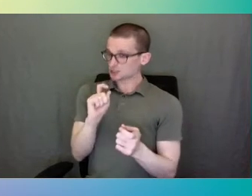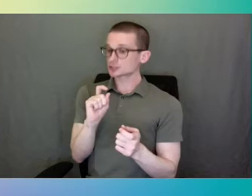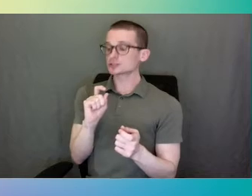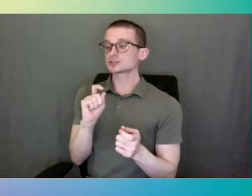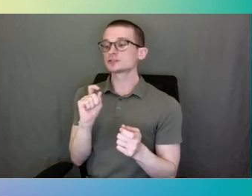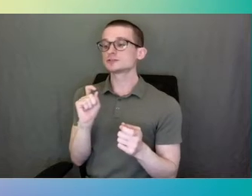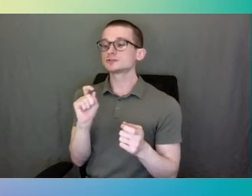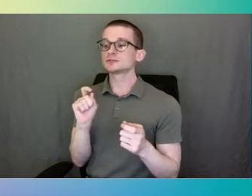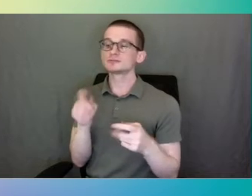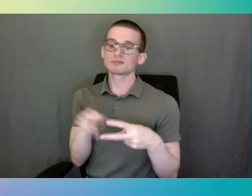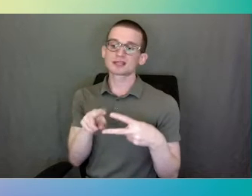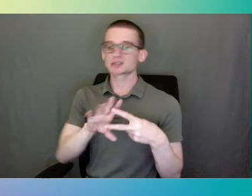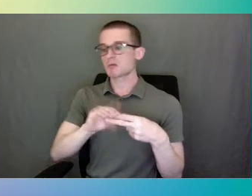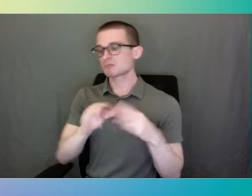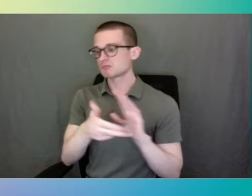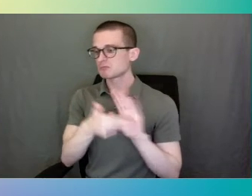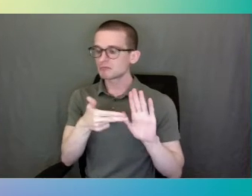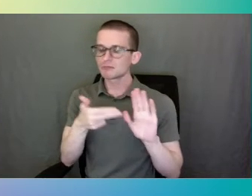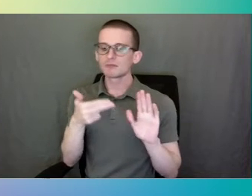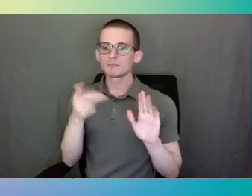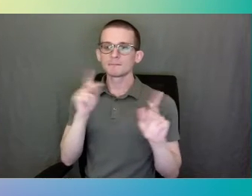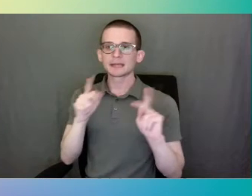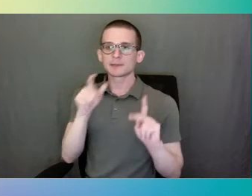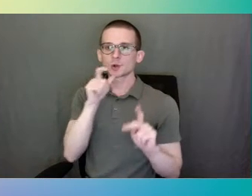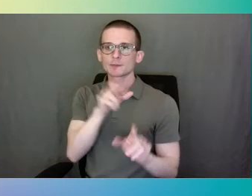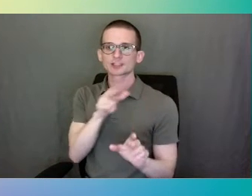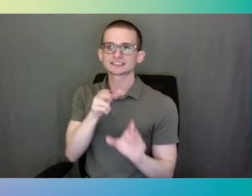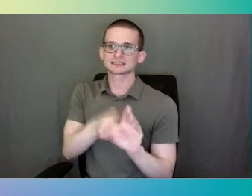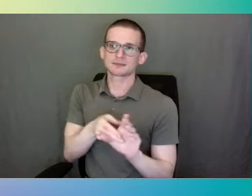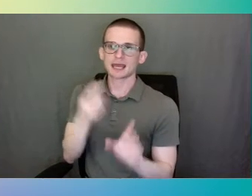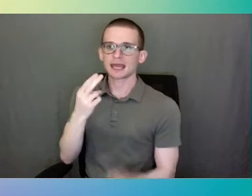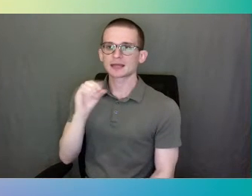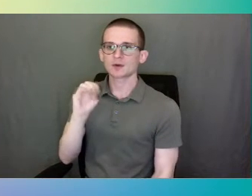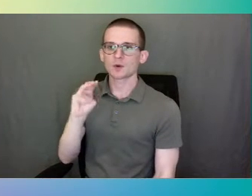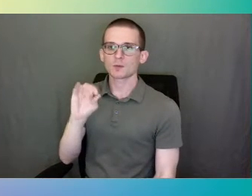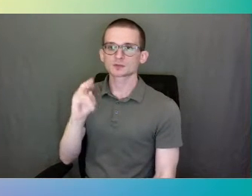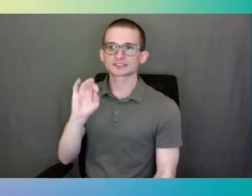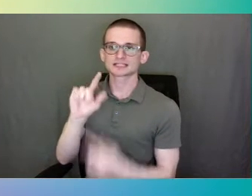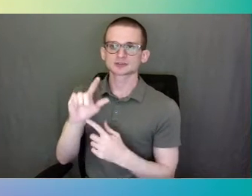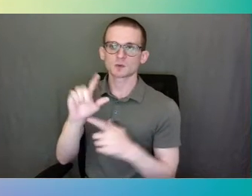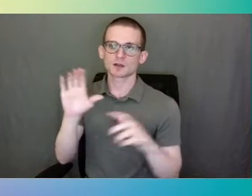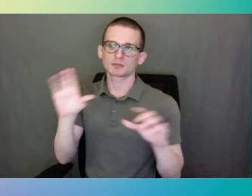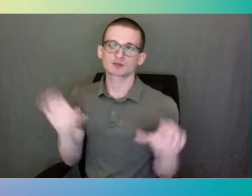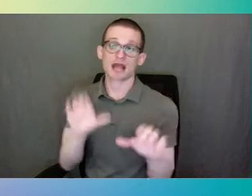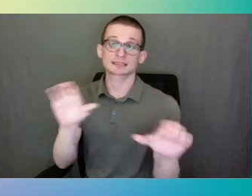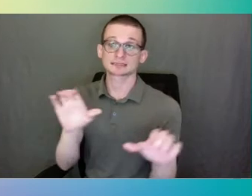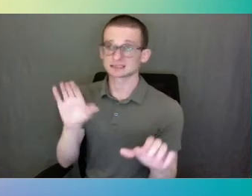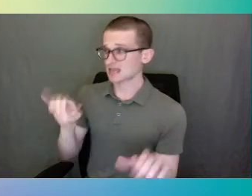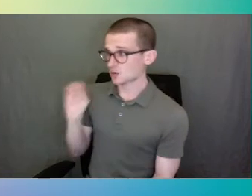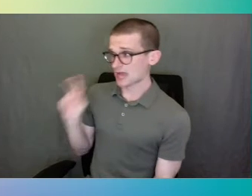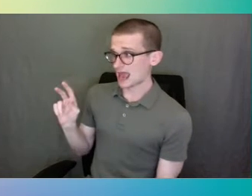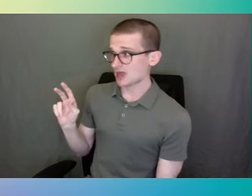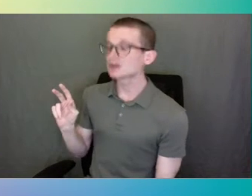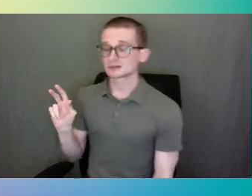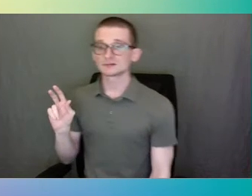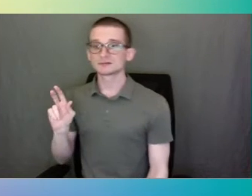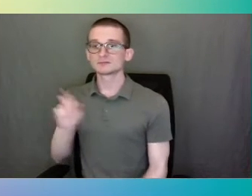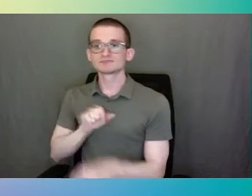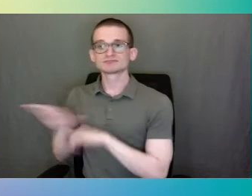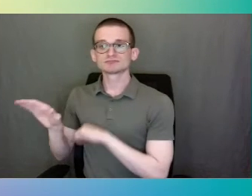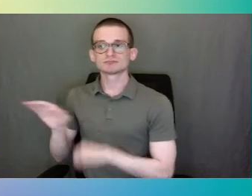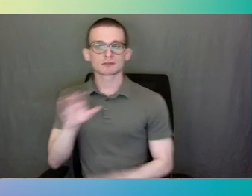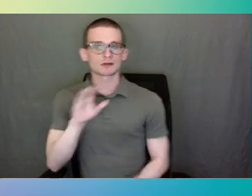who participate in homosexual practices, would that be okay with you? Another letter goes back. And David says,